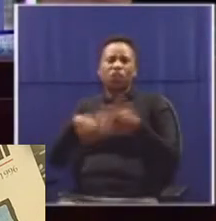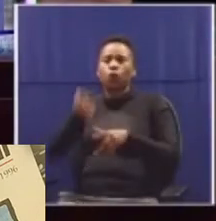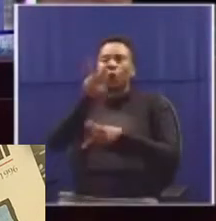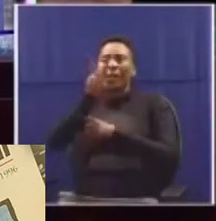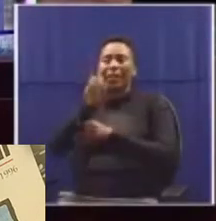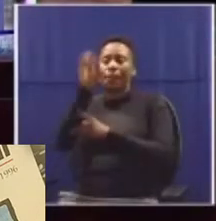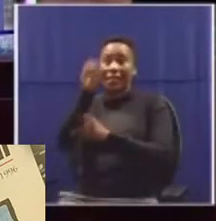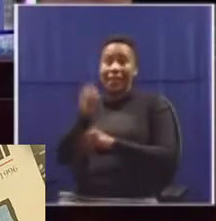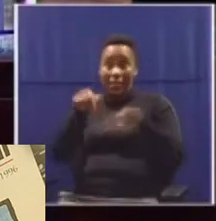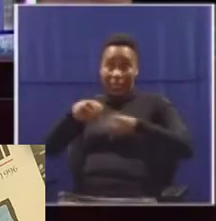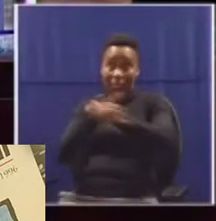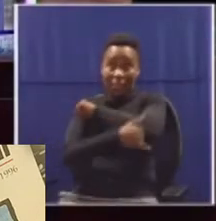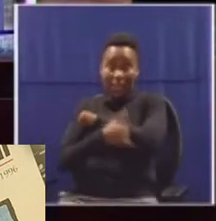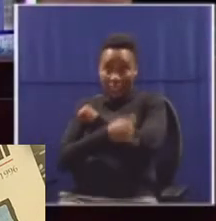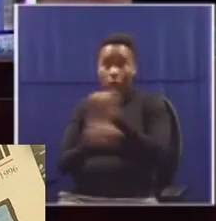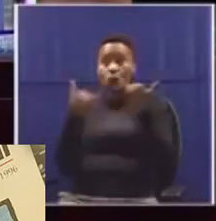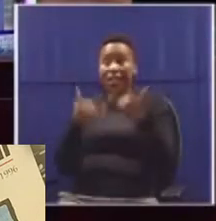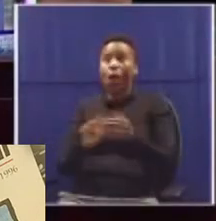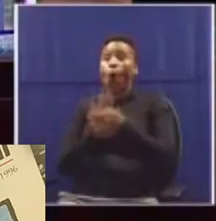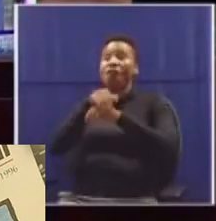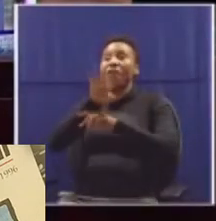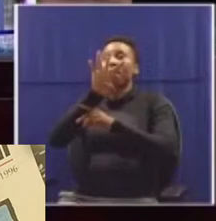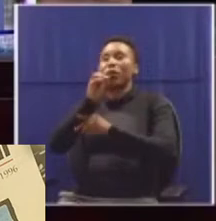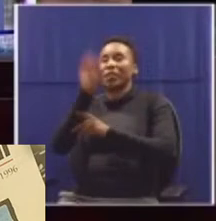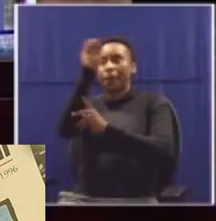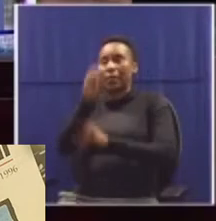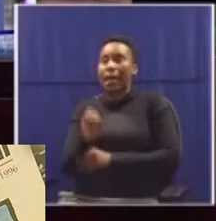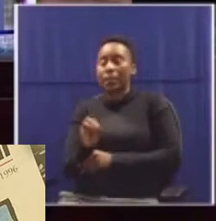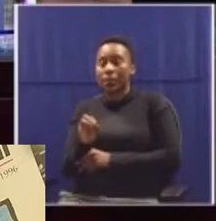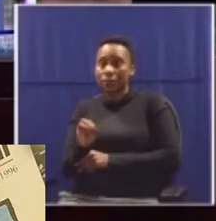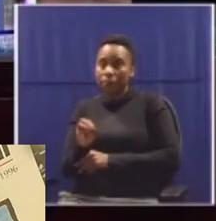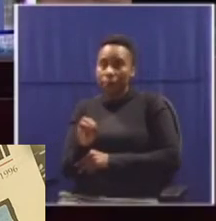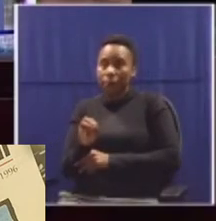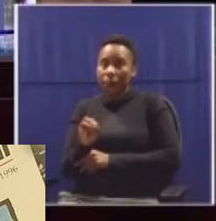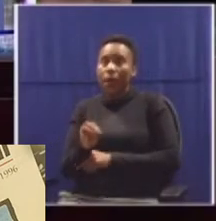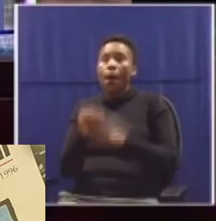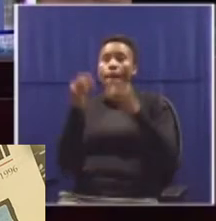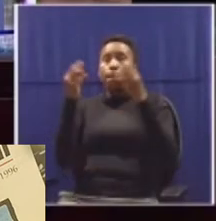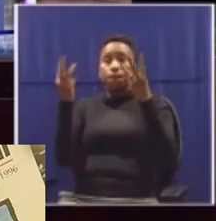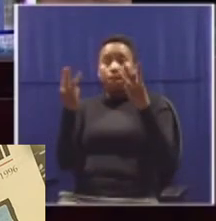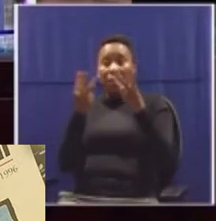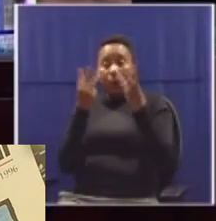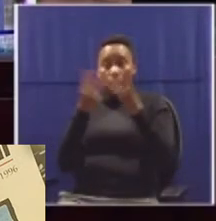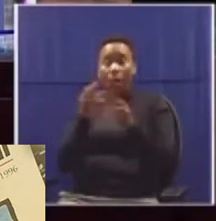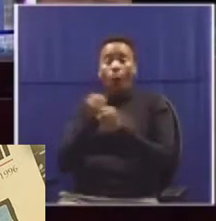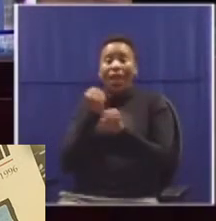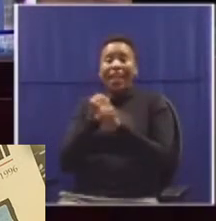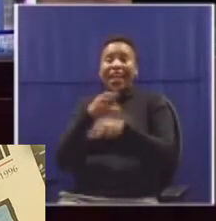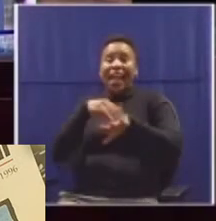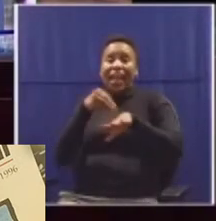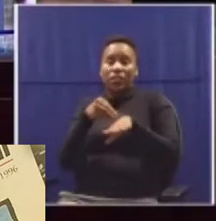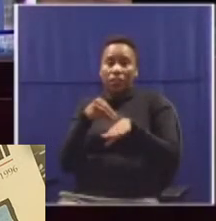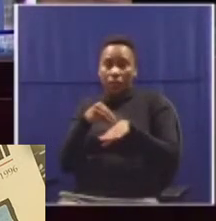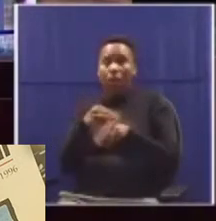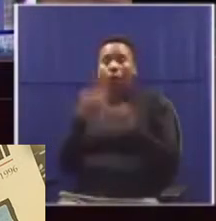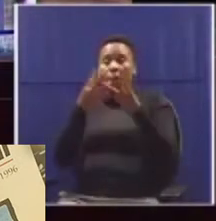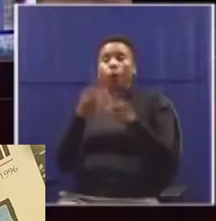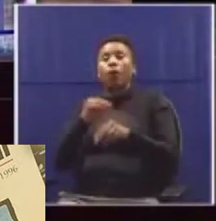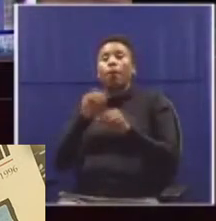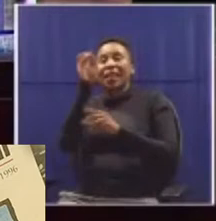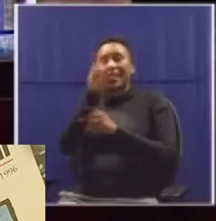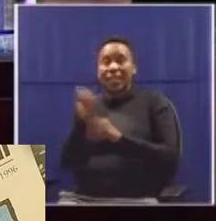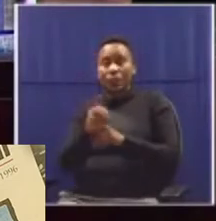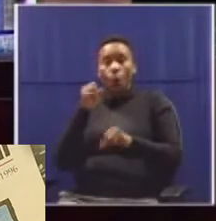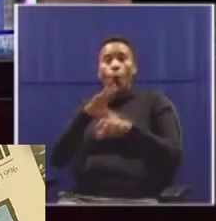and today it's over 40 percent of people working age are earning 40 of the people